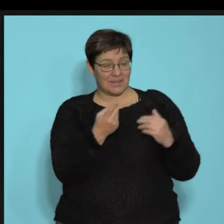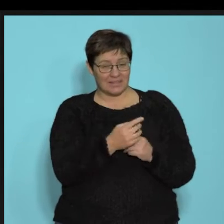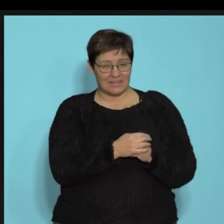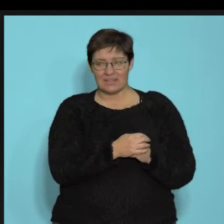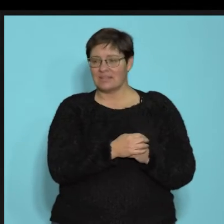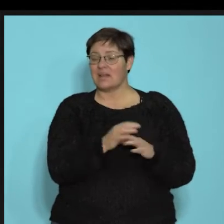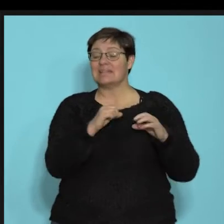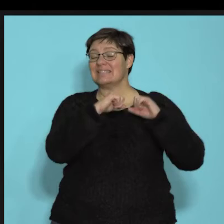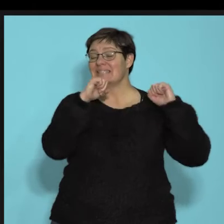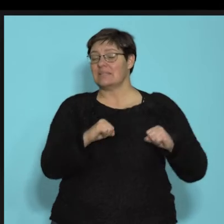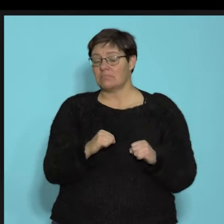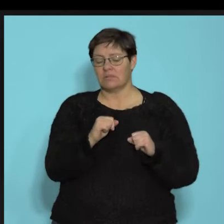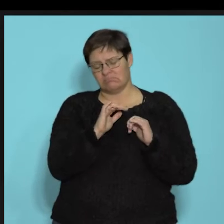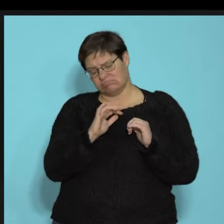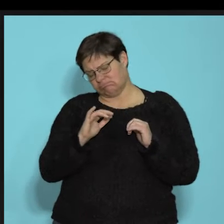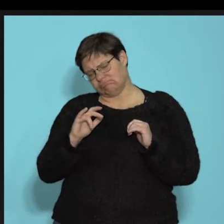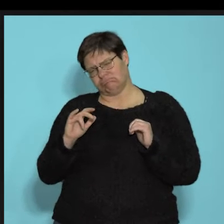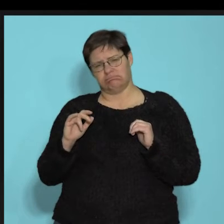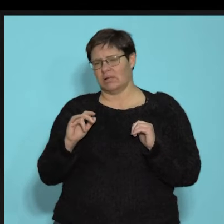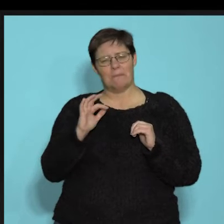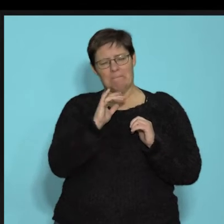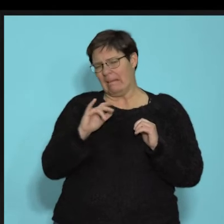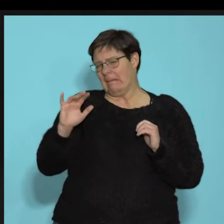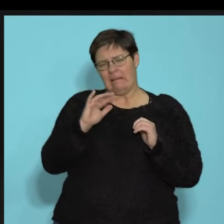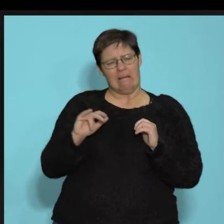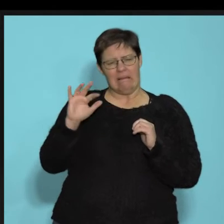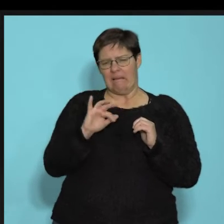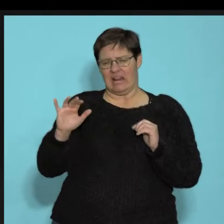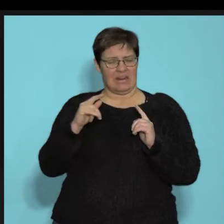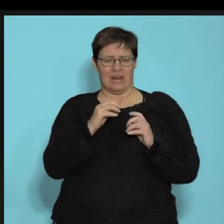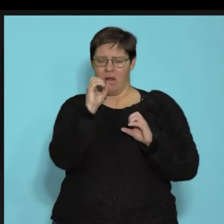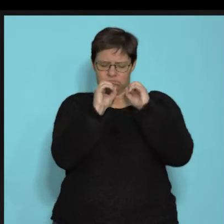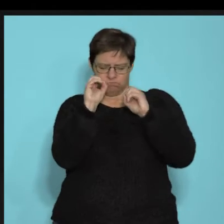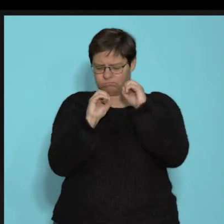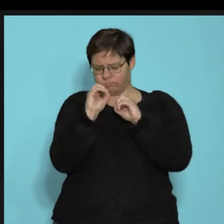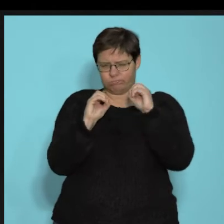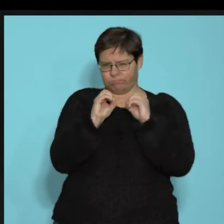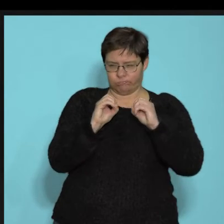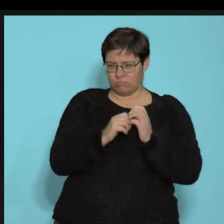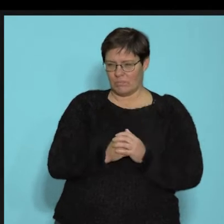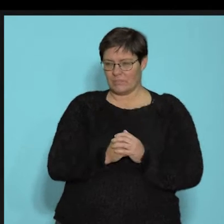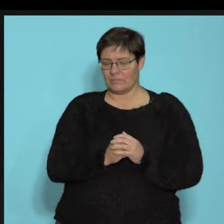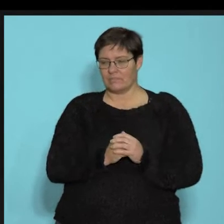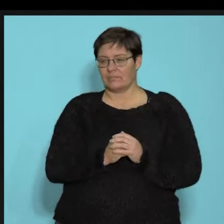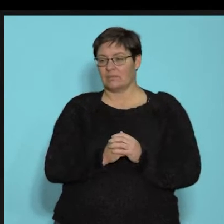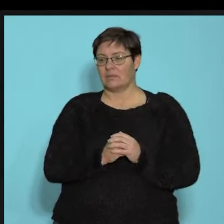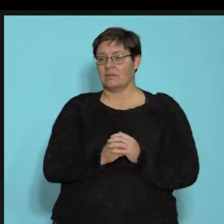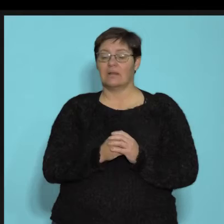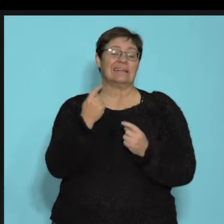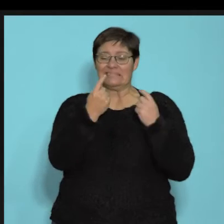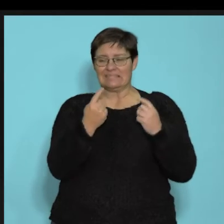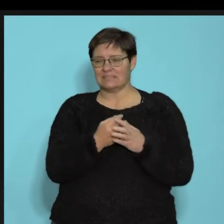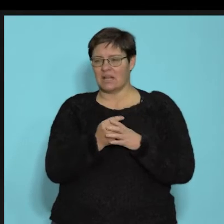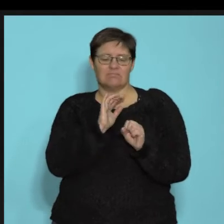looking at a system that's made up of millions and millions and millions and millions. All of